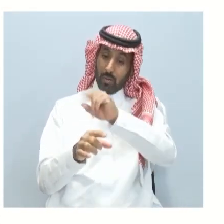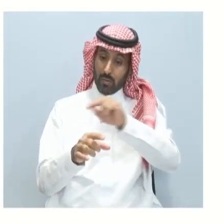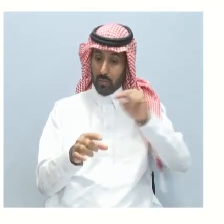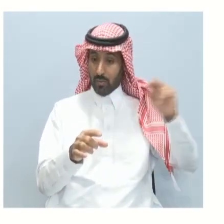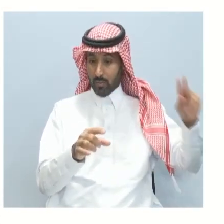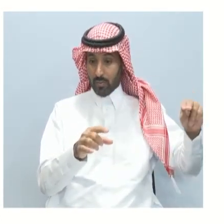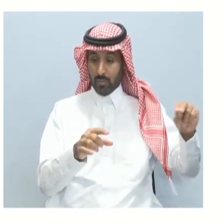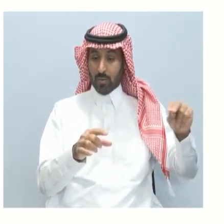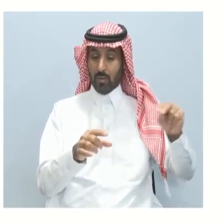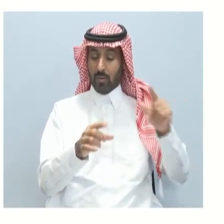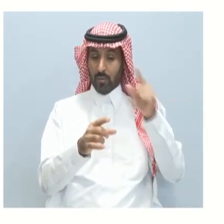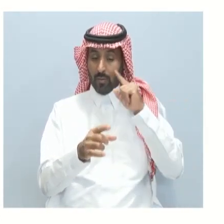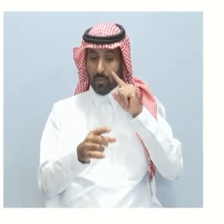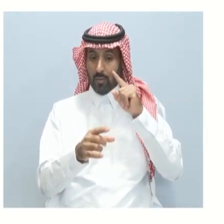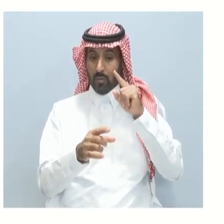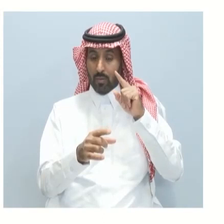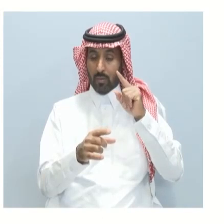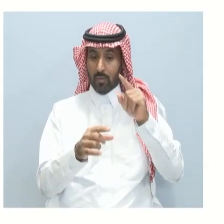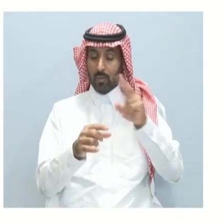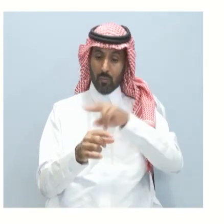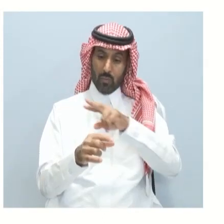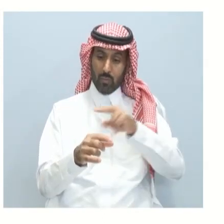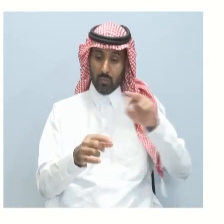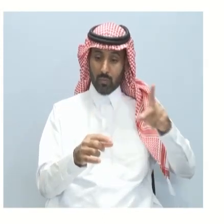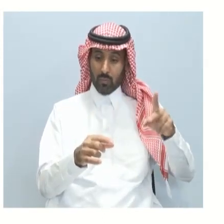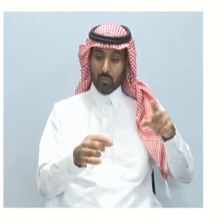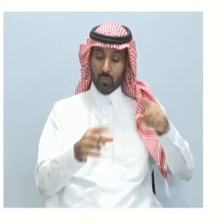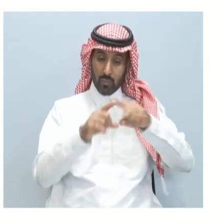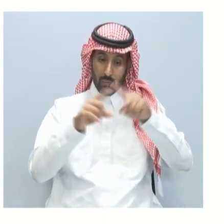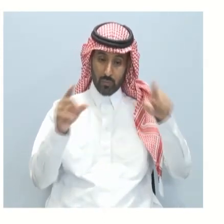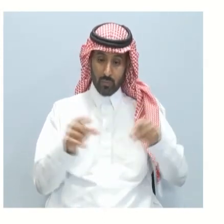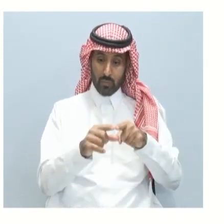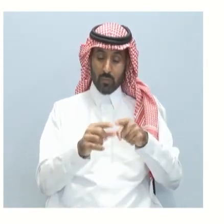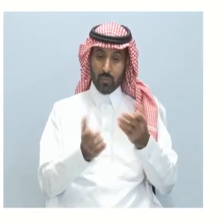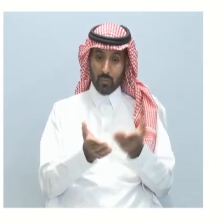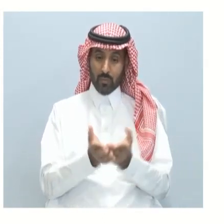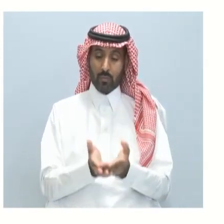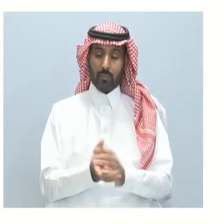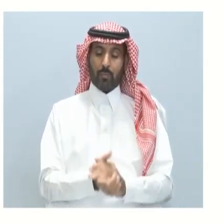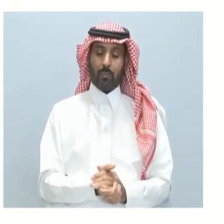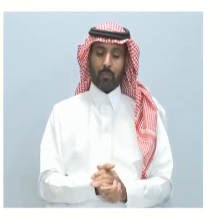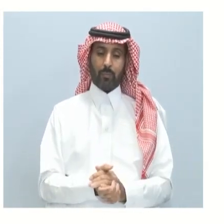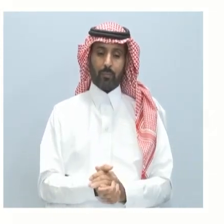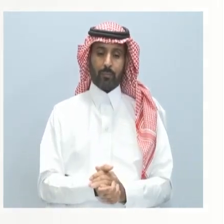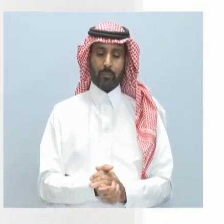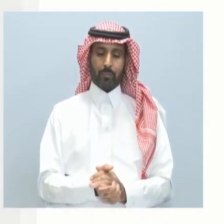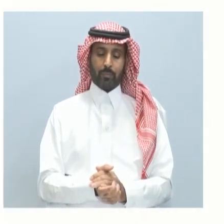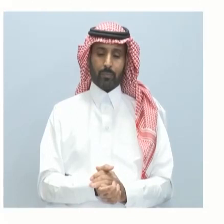that they had in common or joined them together in a symbiotic relationship.